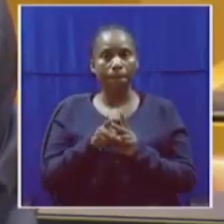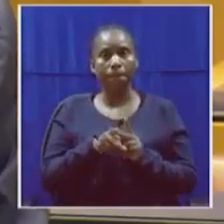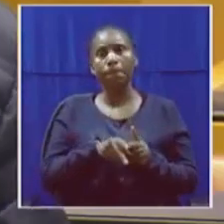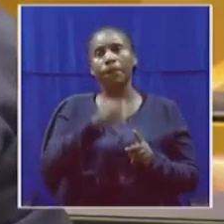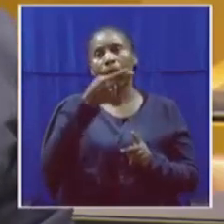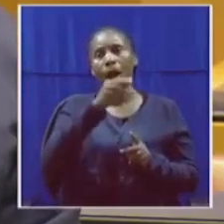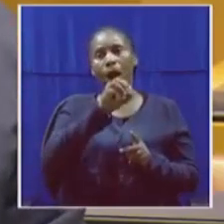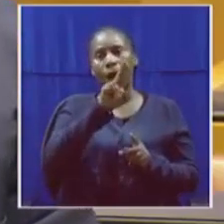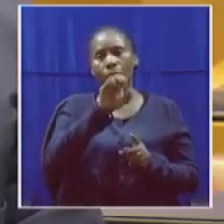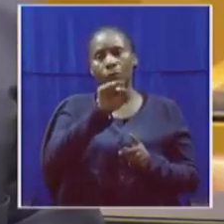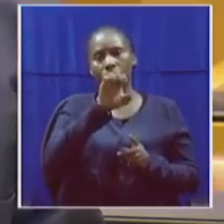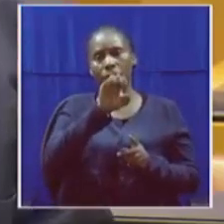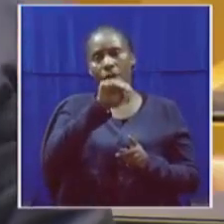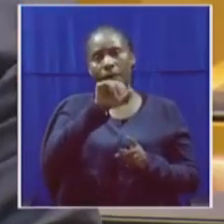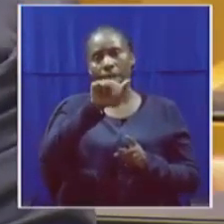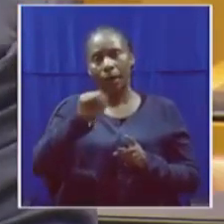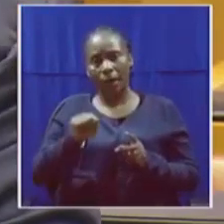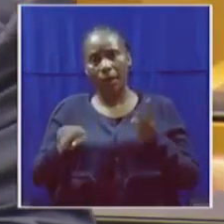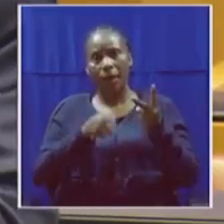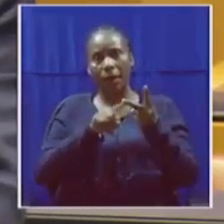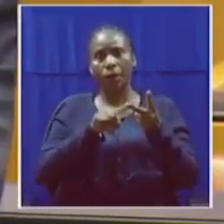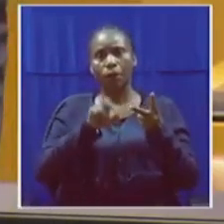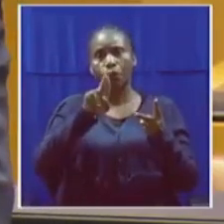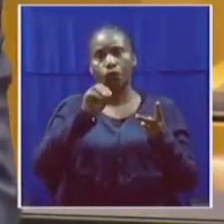Lawrence from Harvard University.